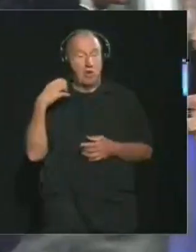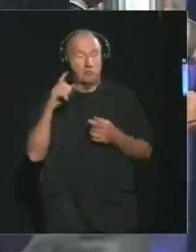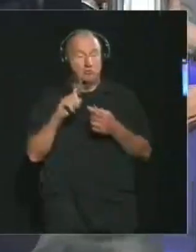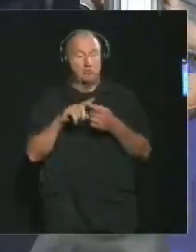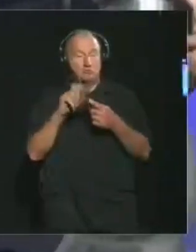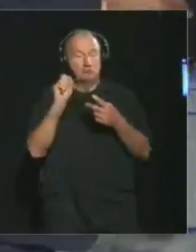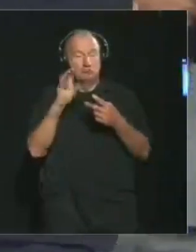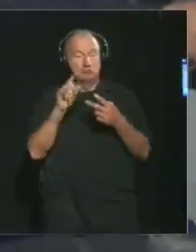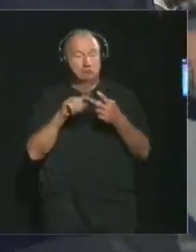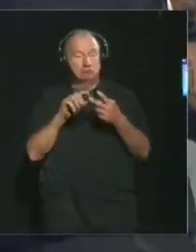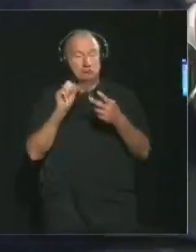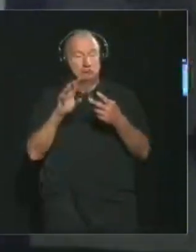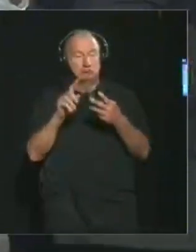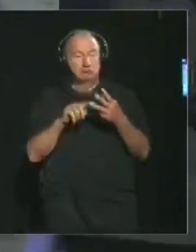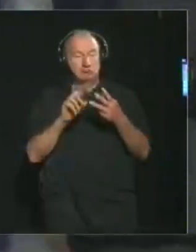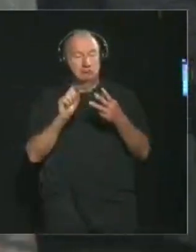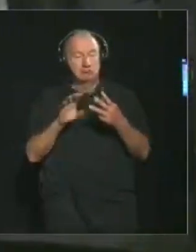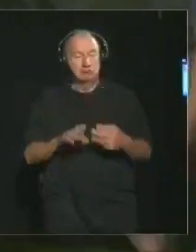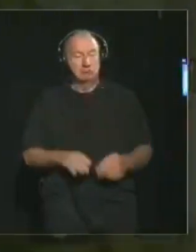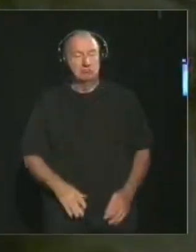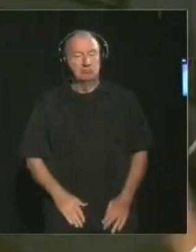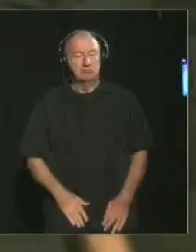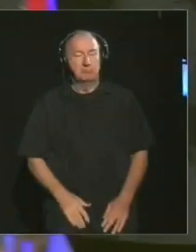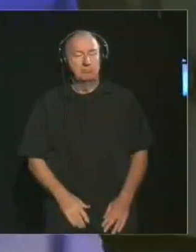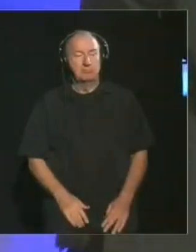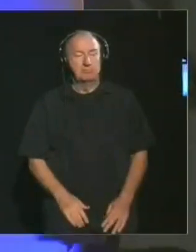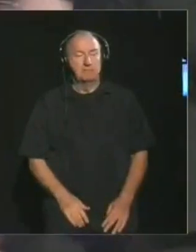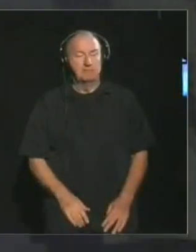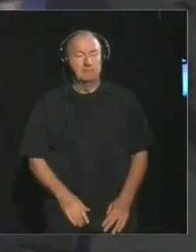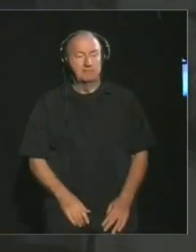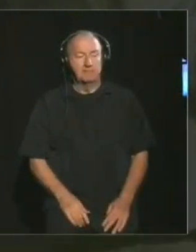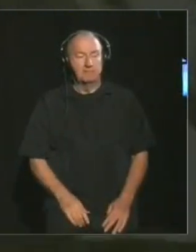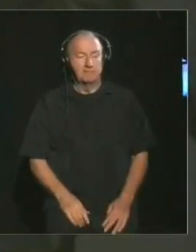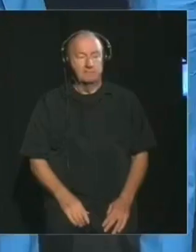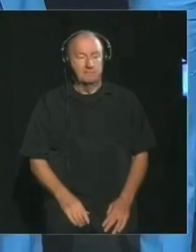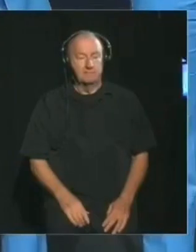Katie Hellrung, and Knowledge Brewington.